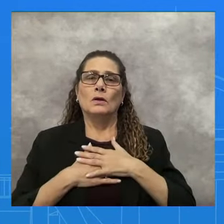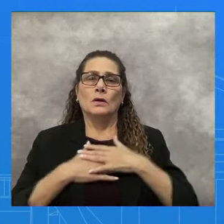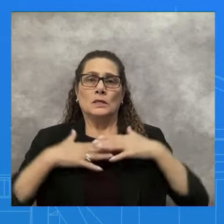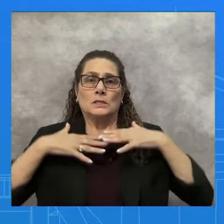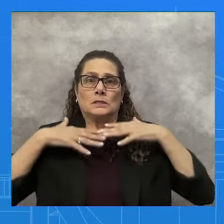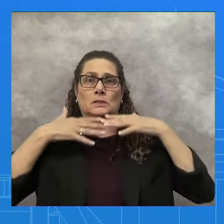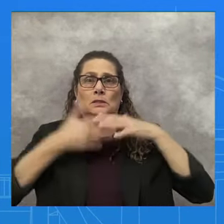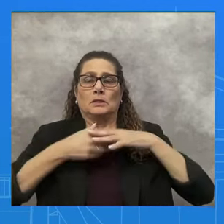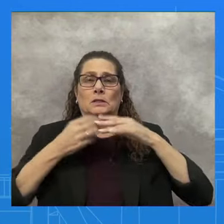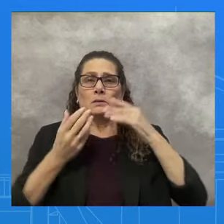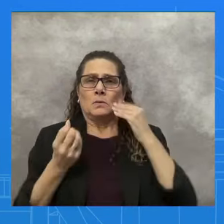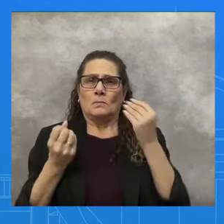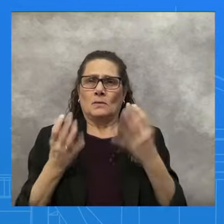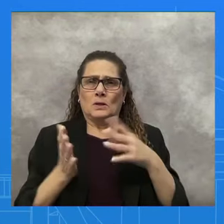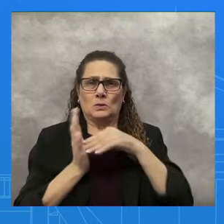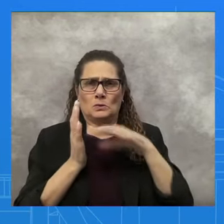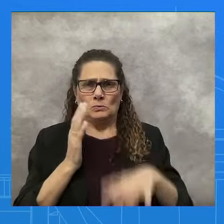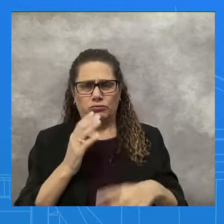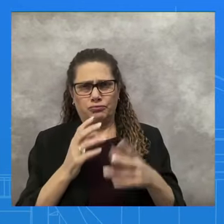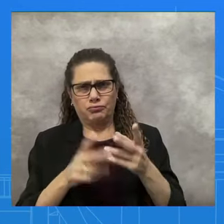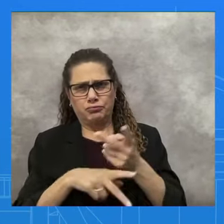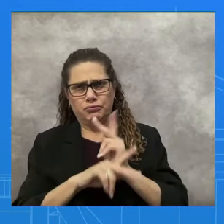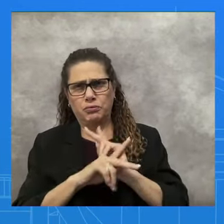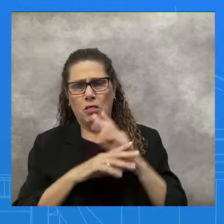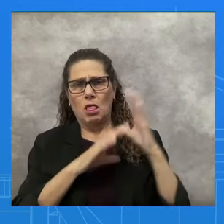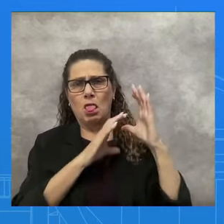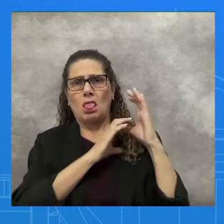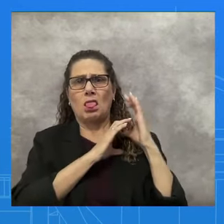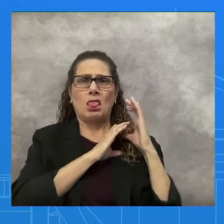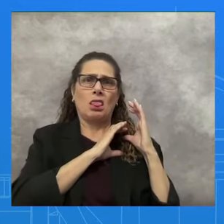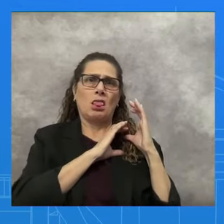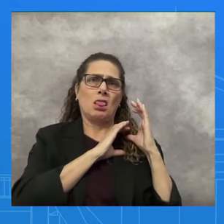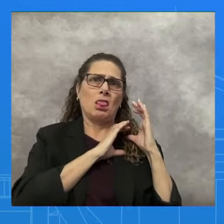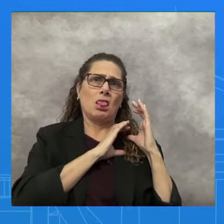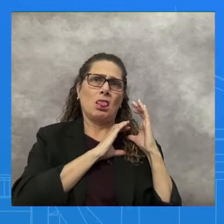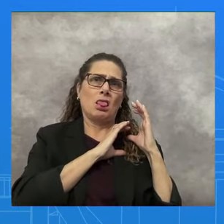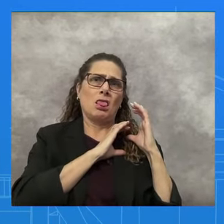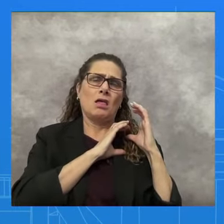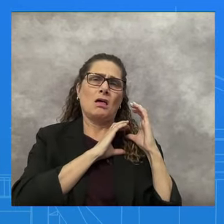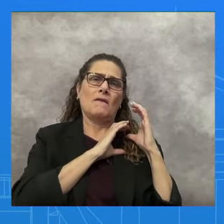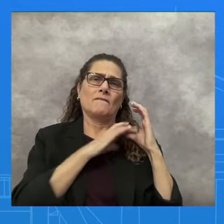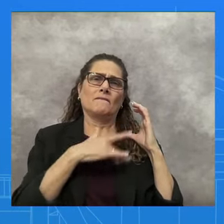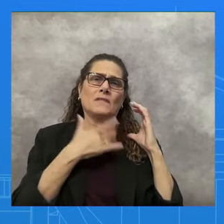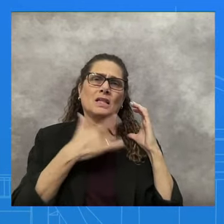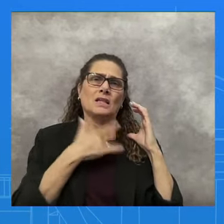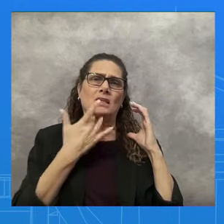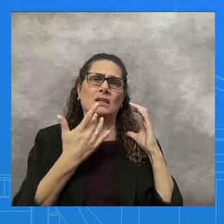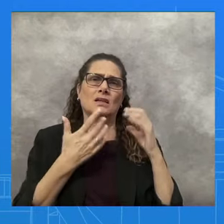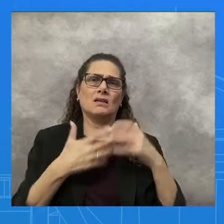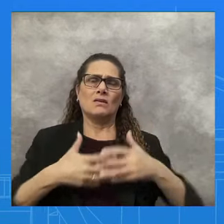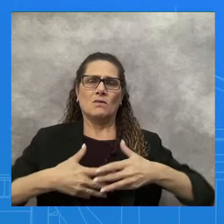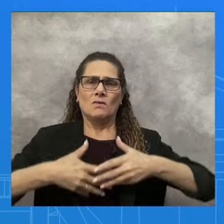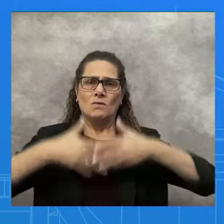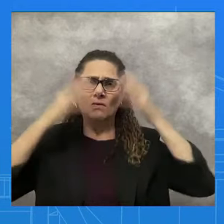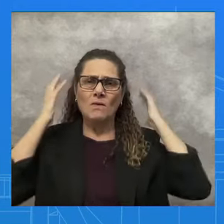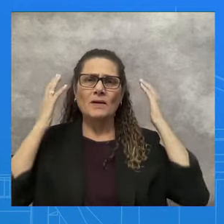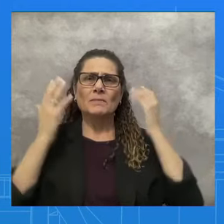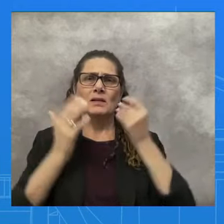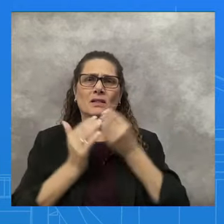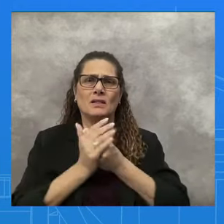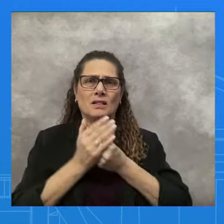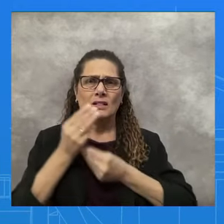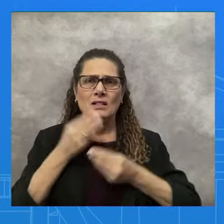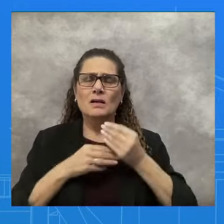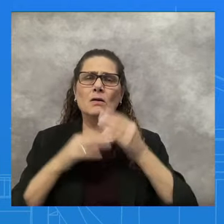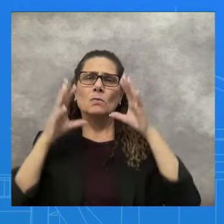crushes families. It crushes Americans. So he wants to continue to do everything that we can to make sure that they have that breathing room. And so it's not going to stop